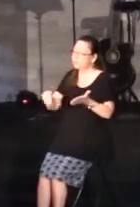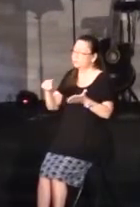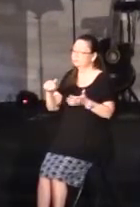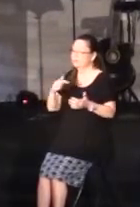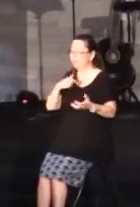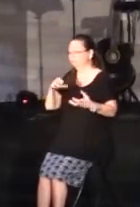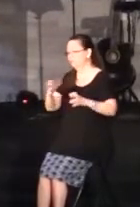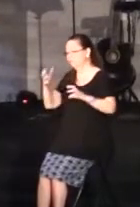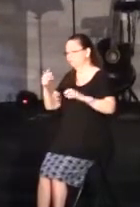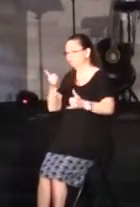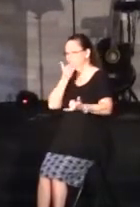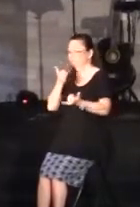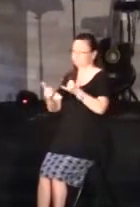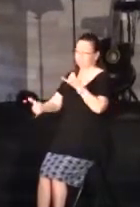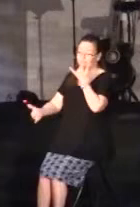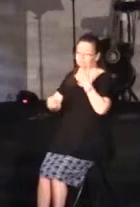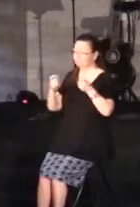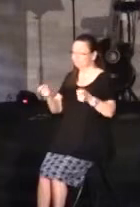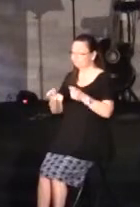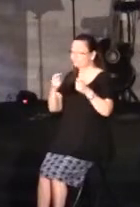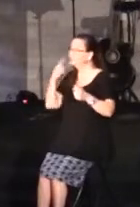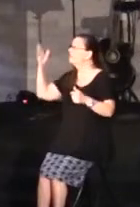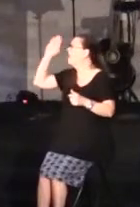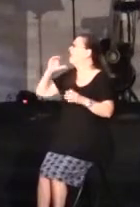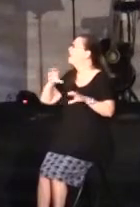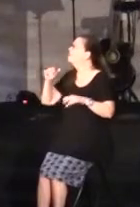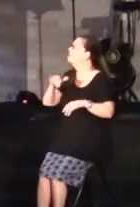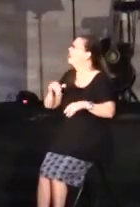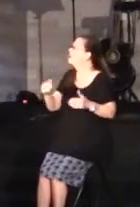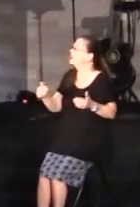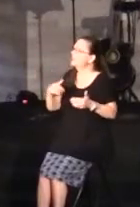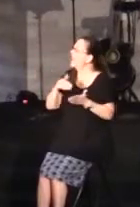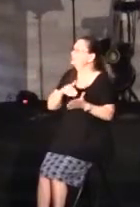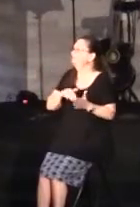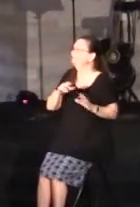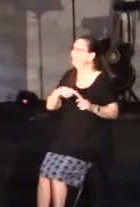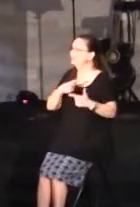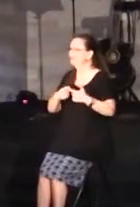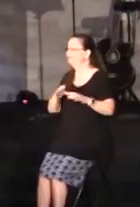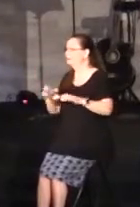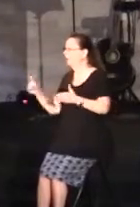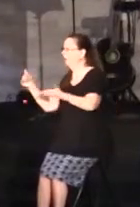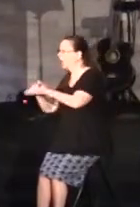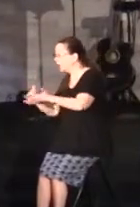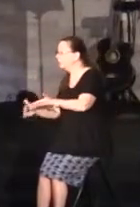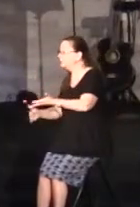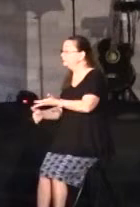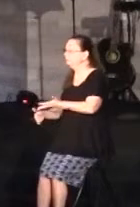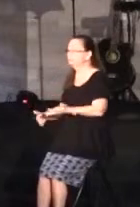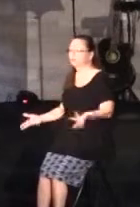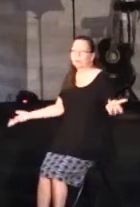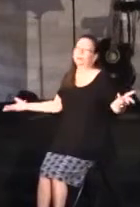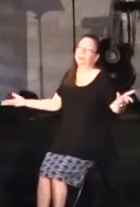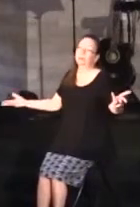I mess up, I make mistakes, I sin, I tell God, I'm not going to do that anymore, or think that anymore, and I turn right around the next day, and I do